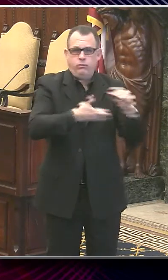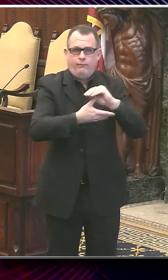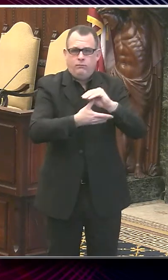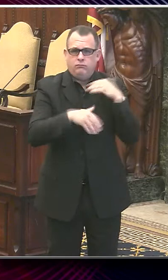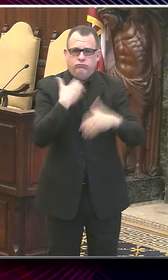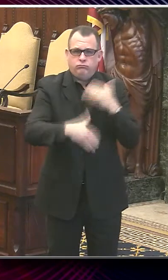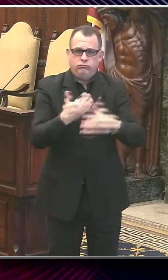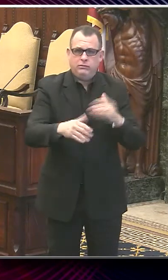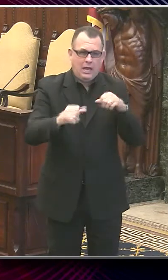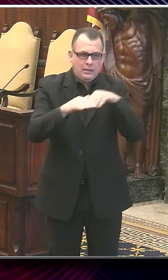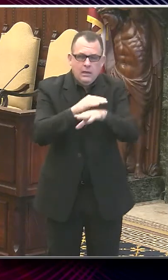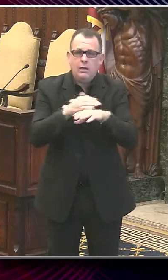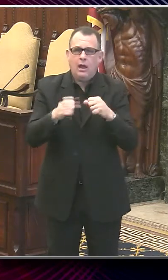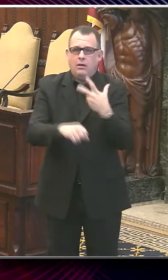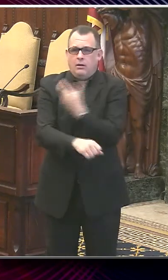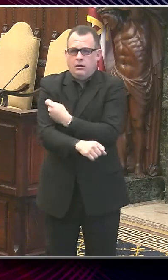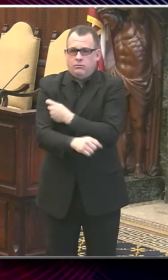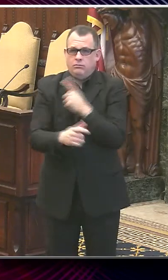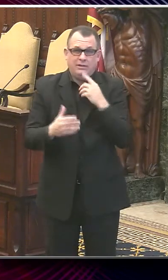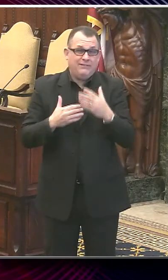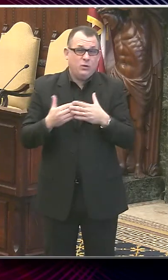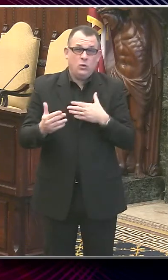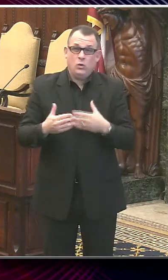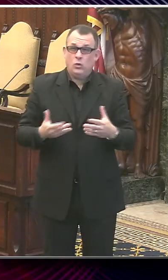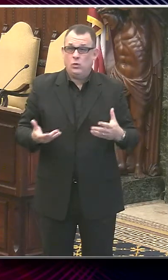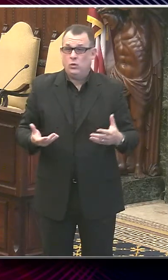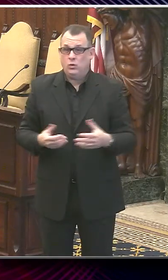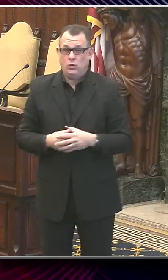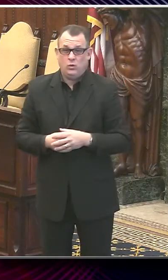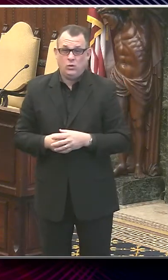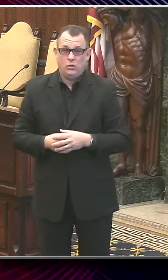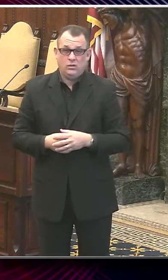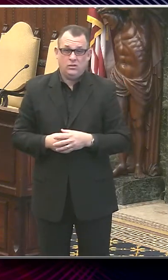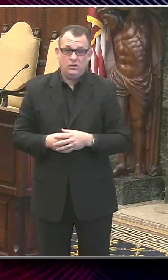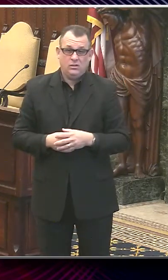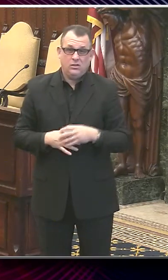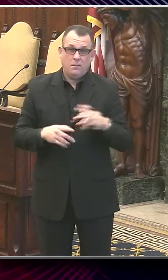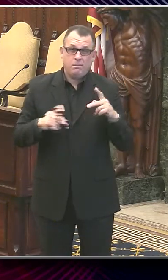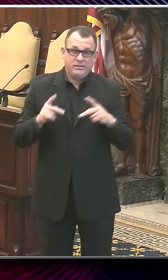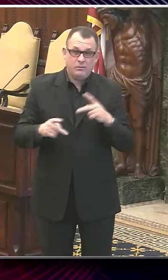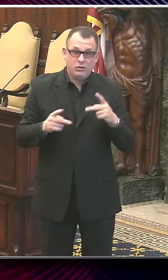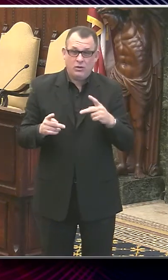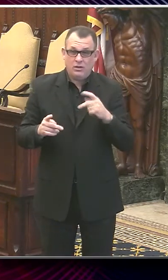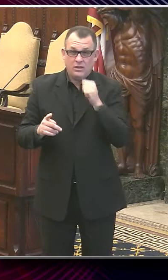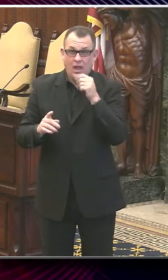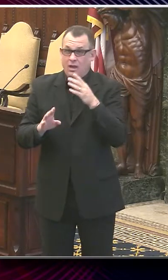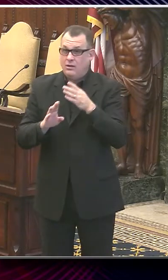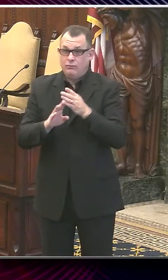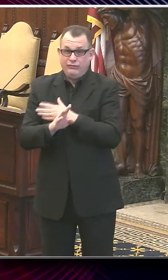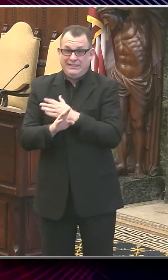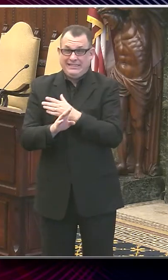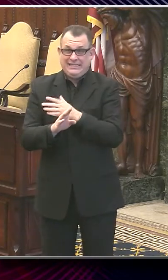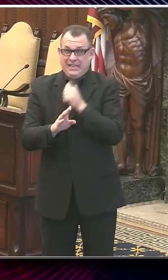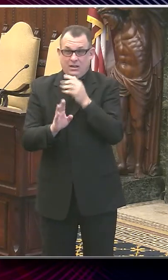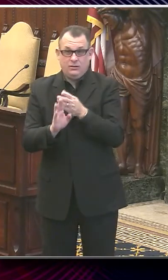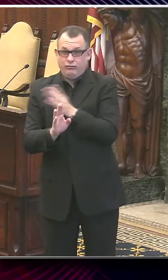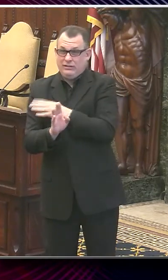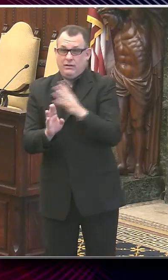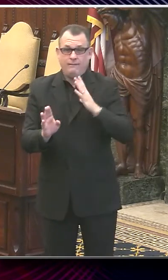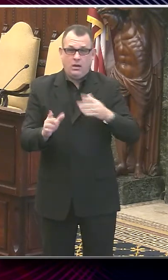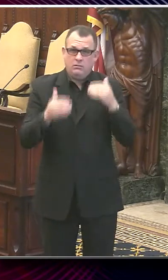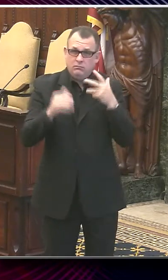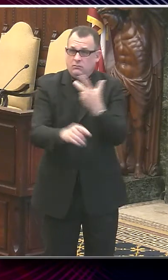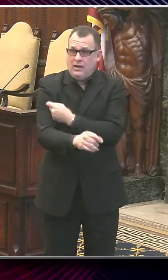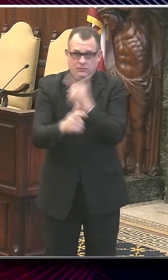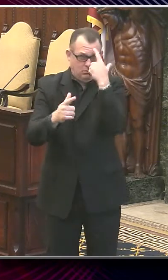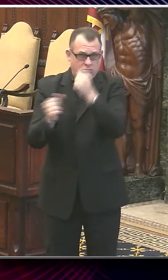access, and as for many as possible, walk-in access, even for people who are not previously a patient. There aren't too many people left who are over the age of 65